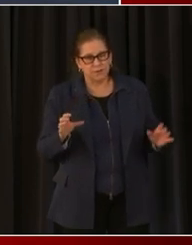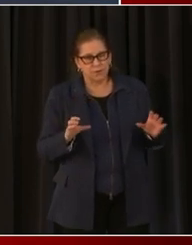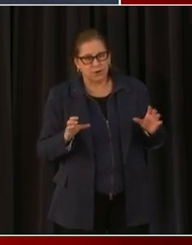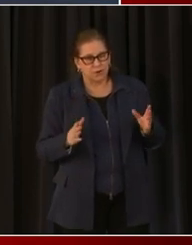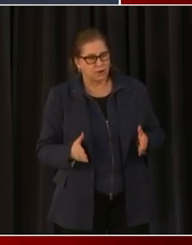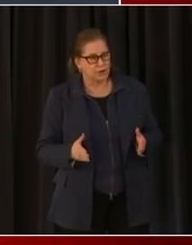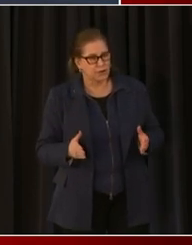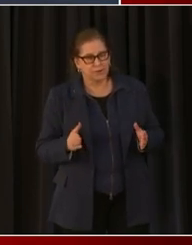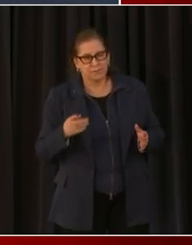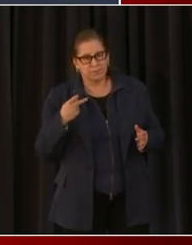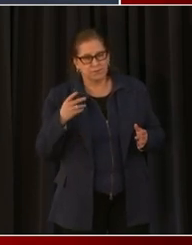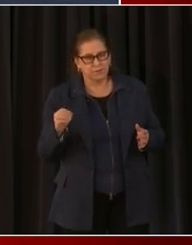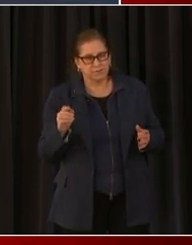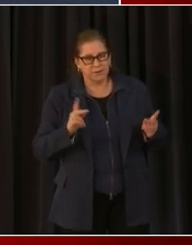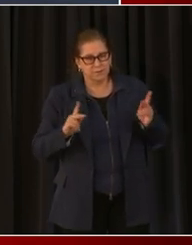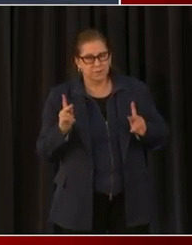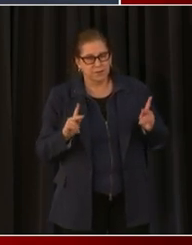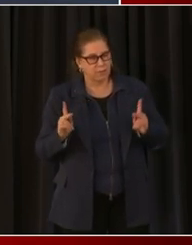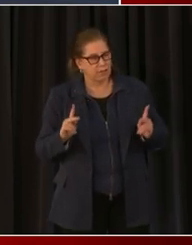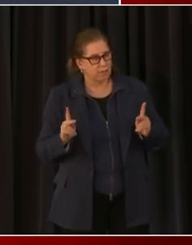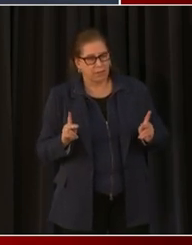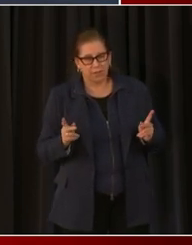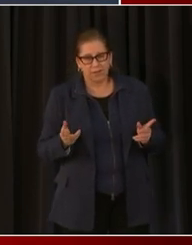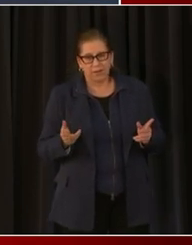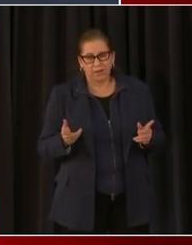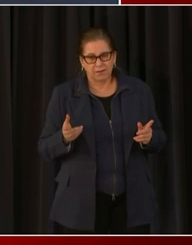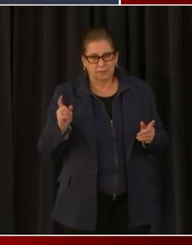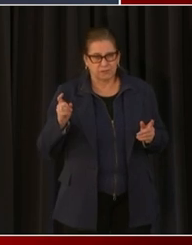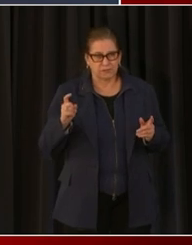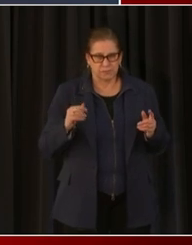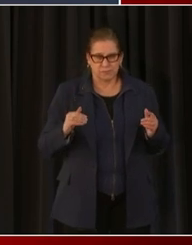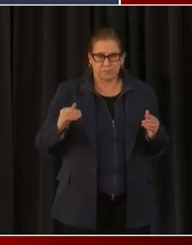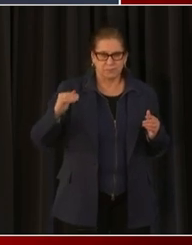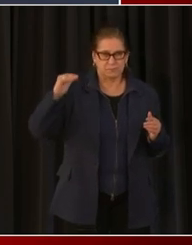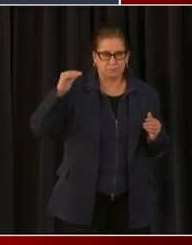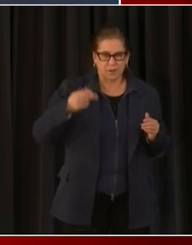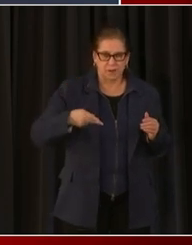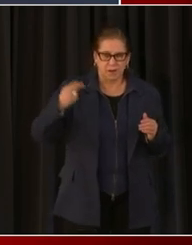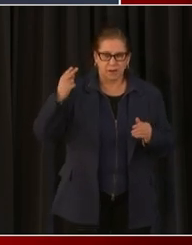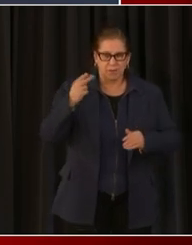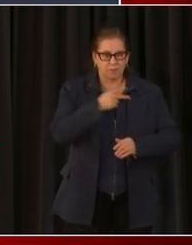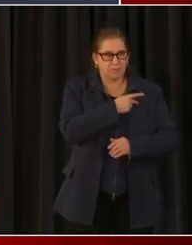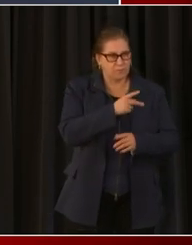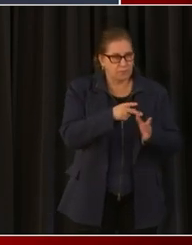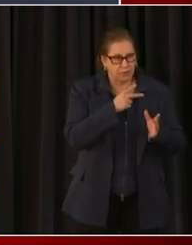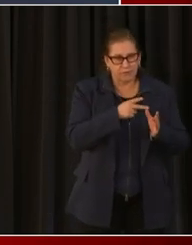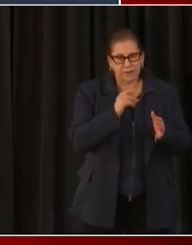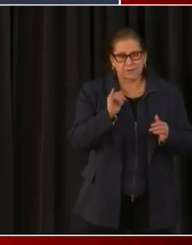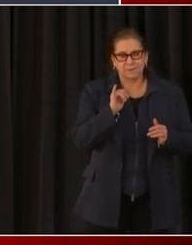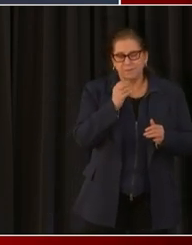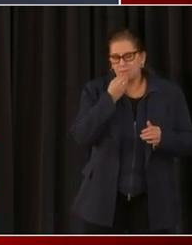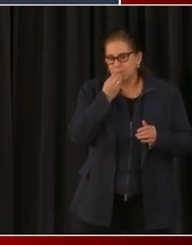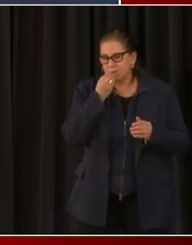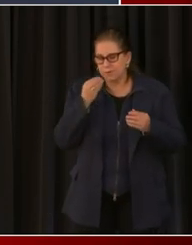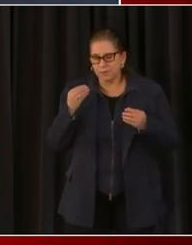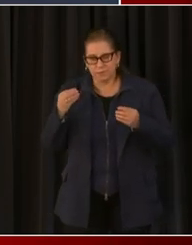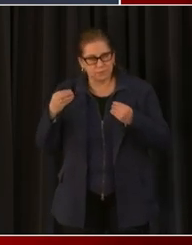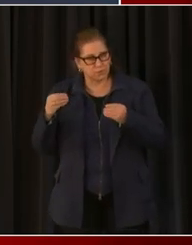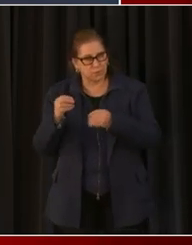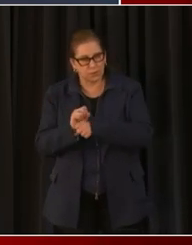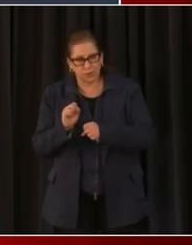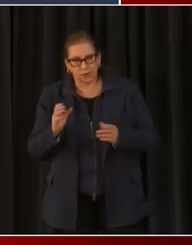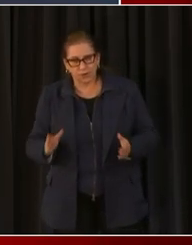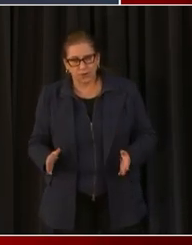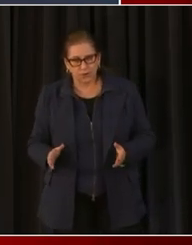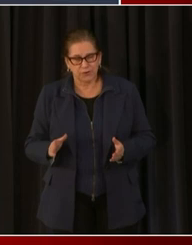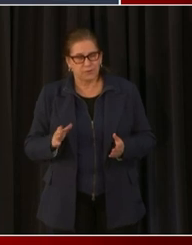list that were put out, postal workers were supposed to have come between grocery store workers and people with health,